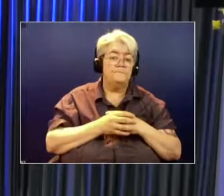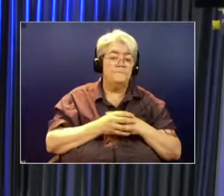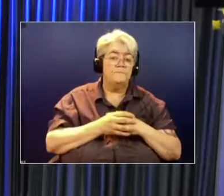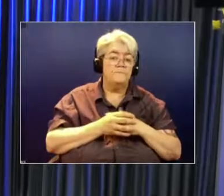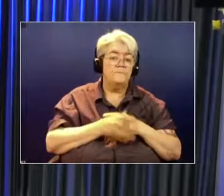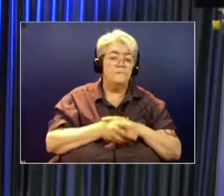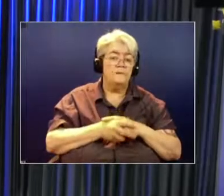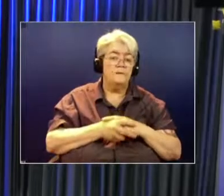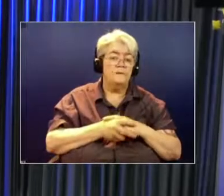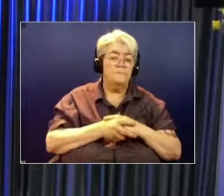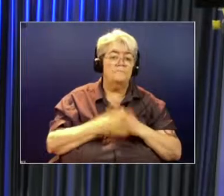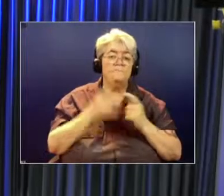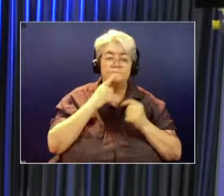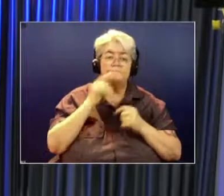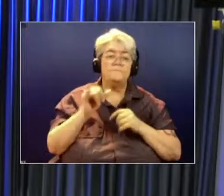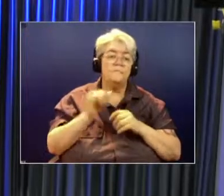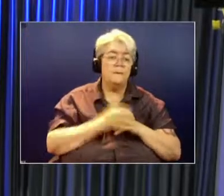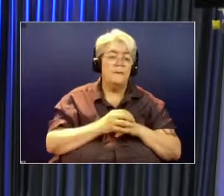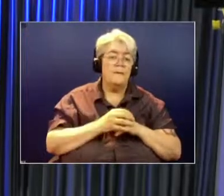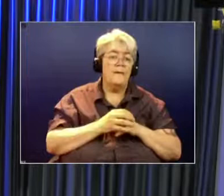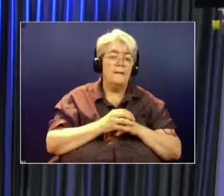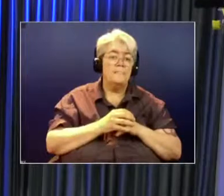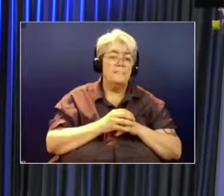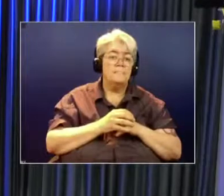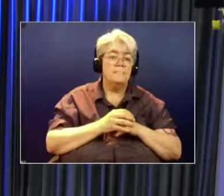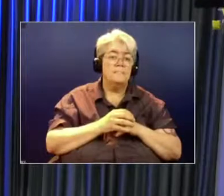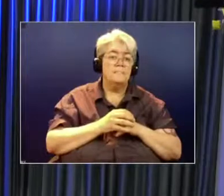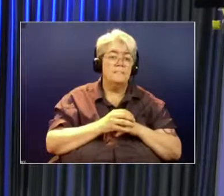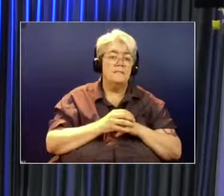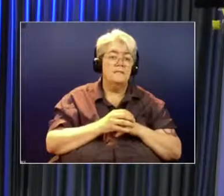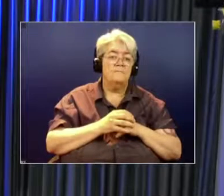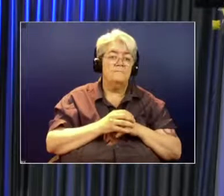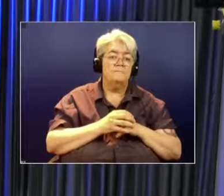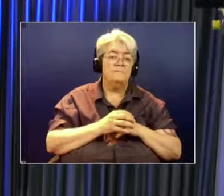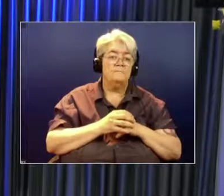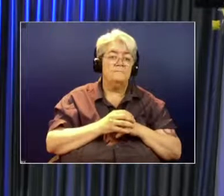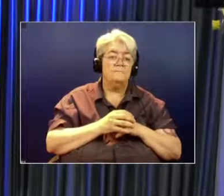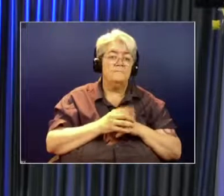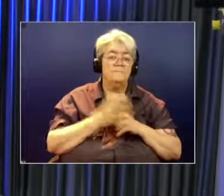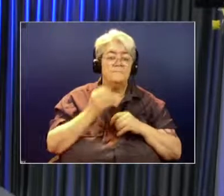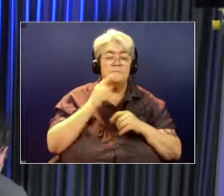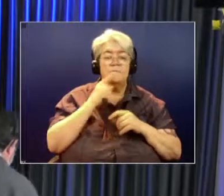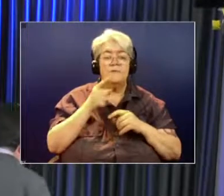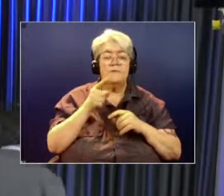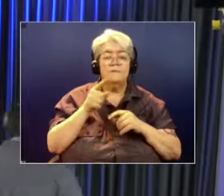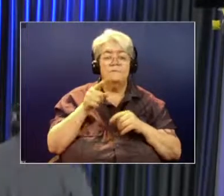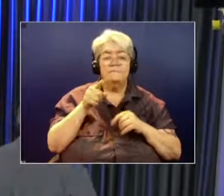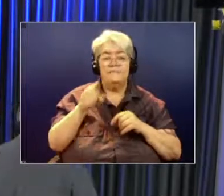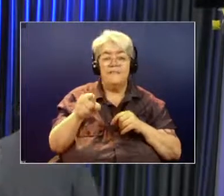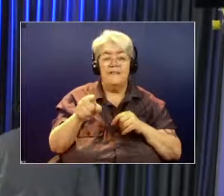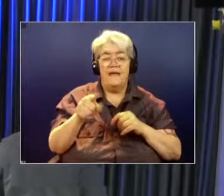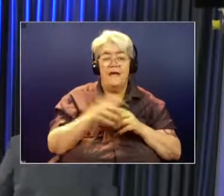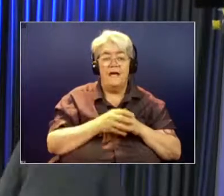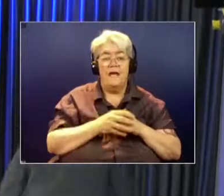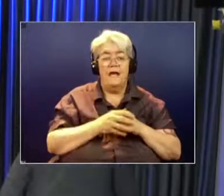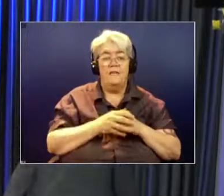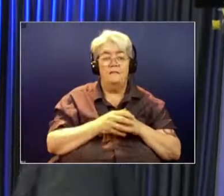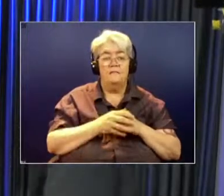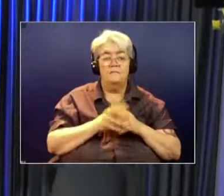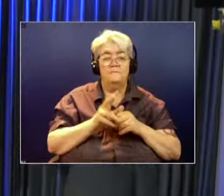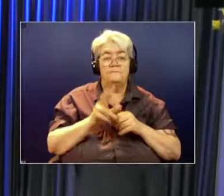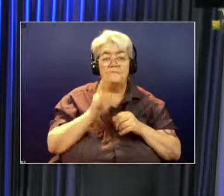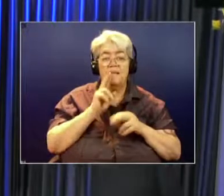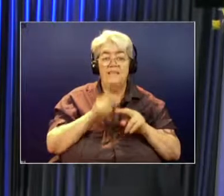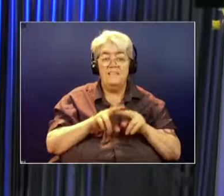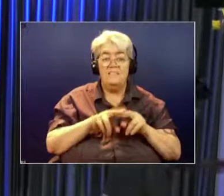seeing, yeah. we are seeing the flag. What is the shiny thing? No, it's Oh, that's the that fan. right there. Let me take the fan out. But it's also But that